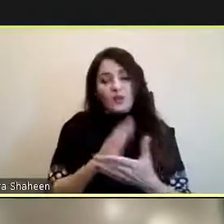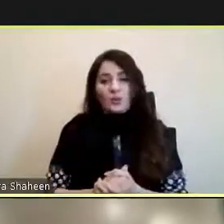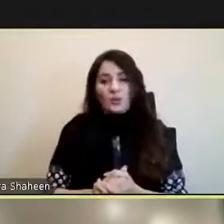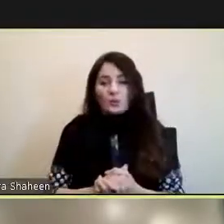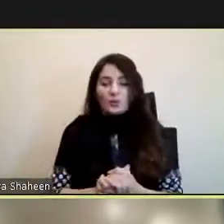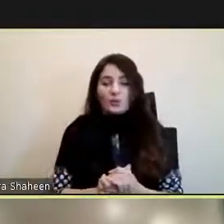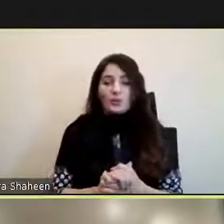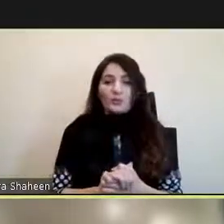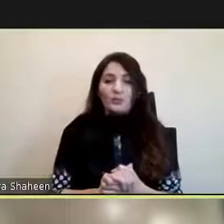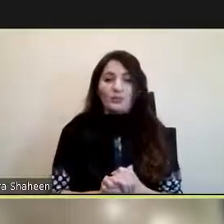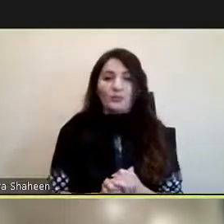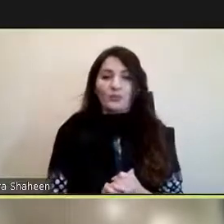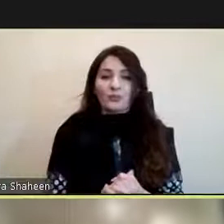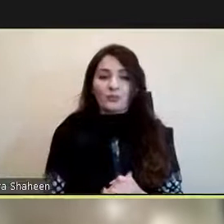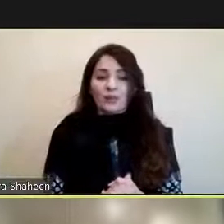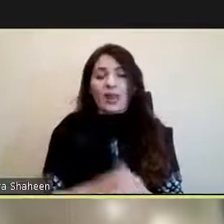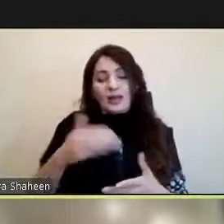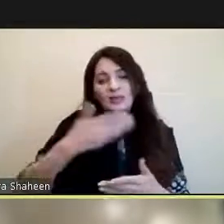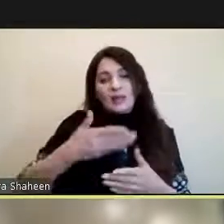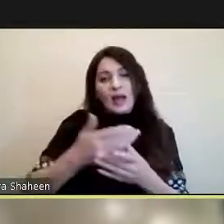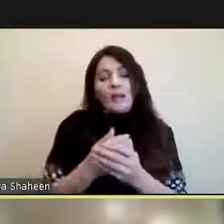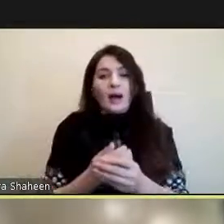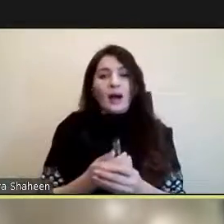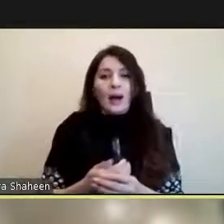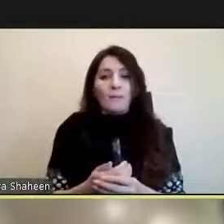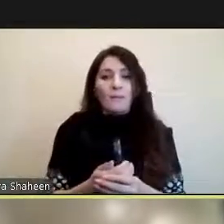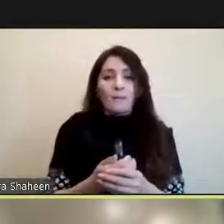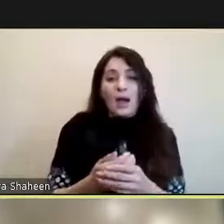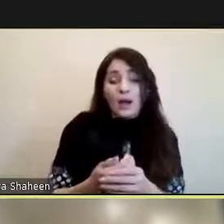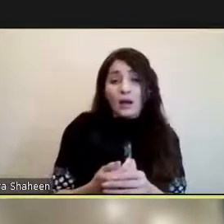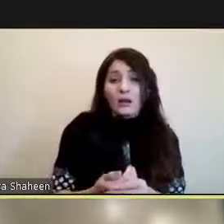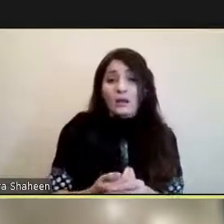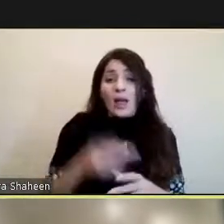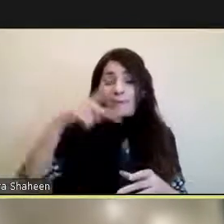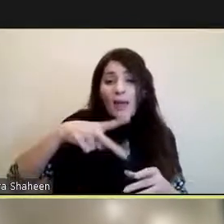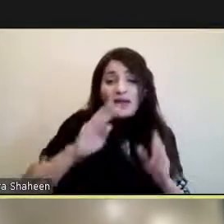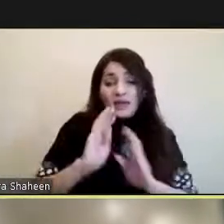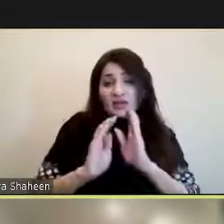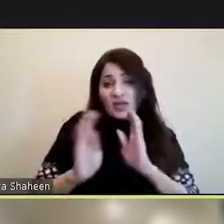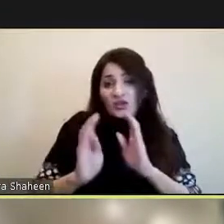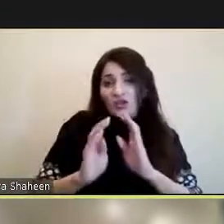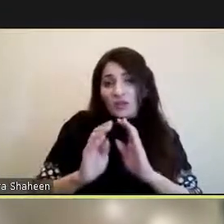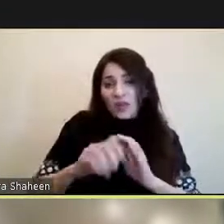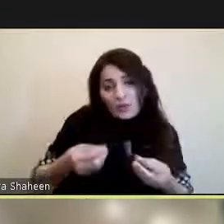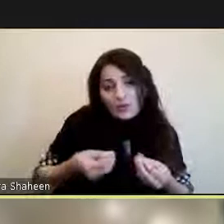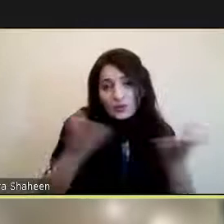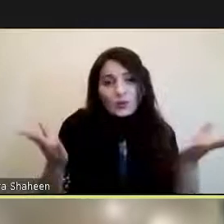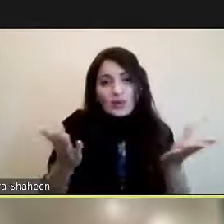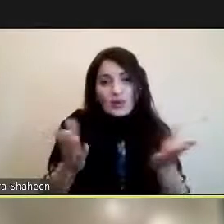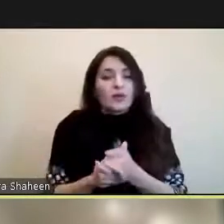And with that, we can move to the panel discussion. We have a panel of 5 esteemed speakers, and I will briefly introduce